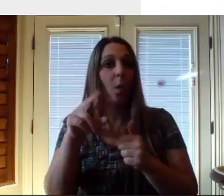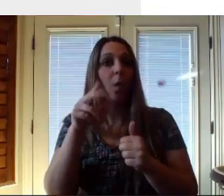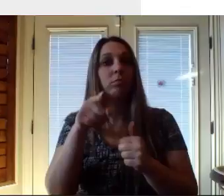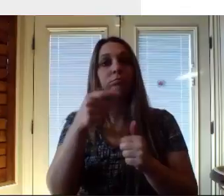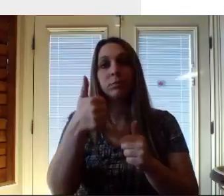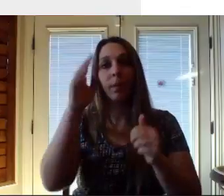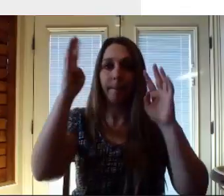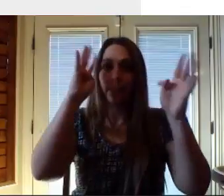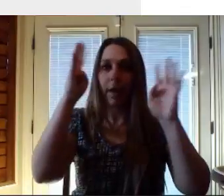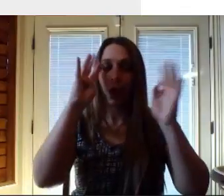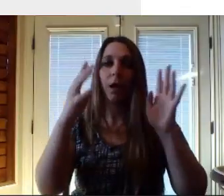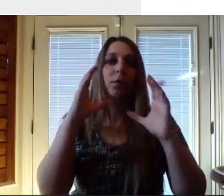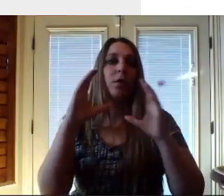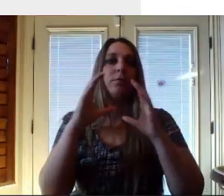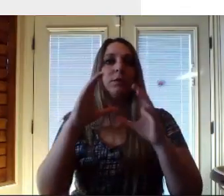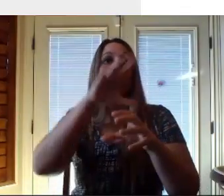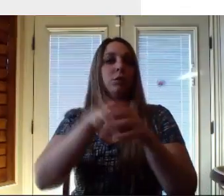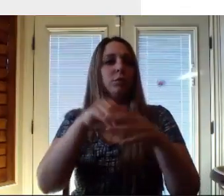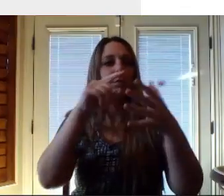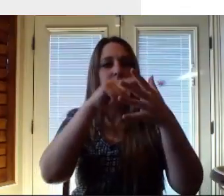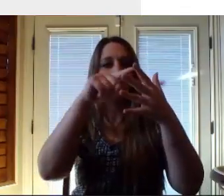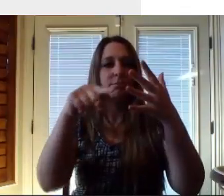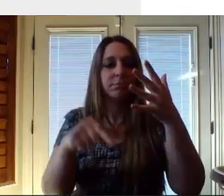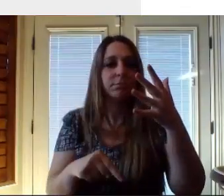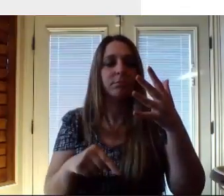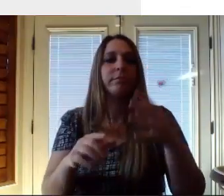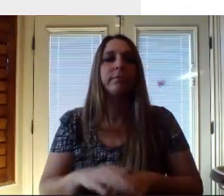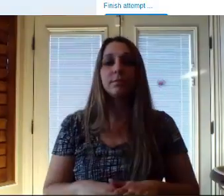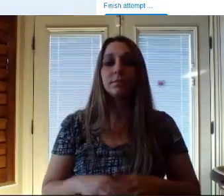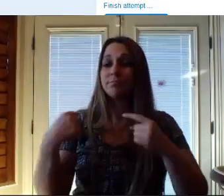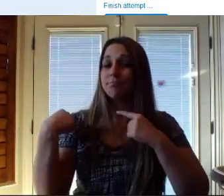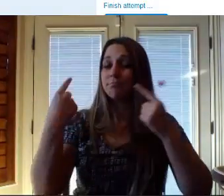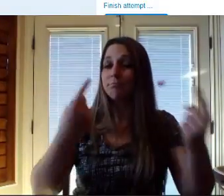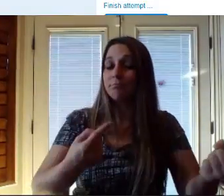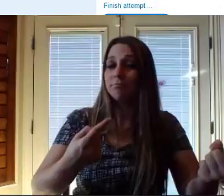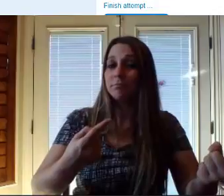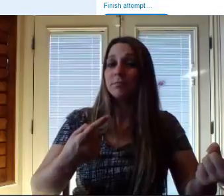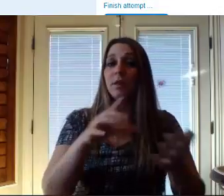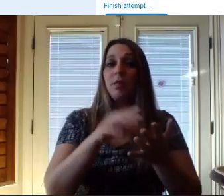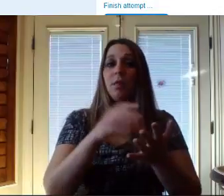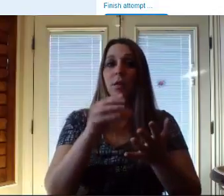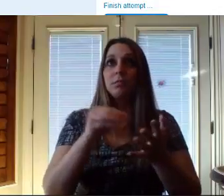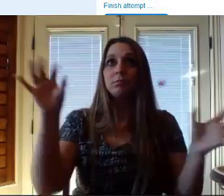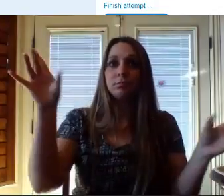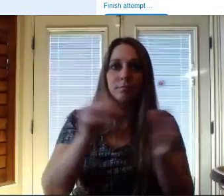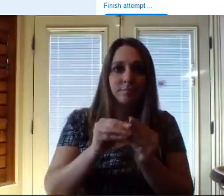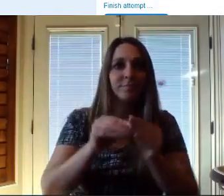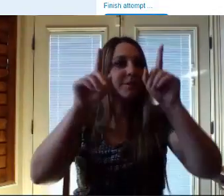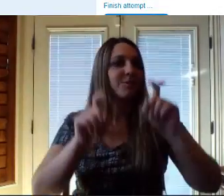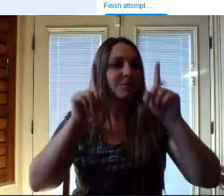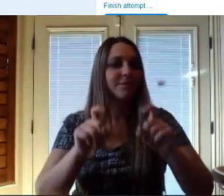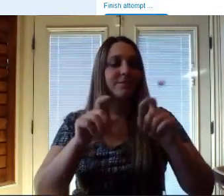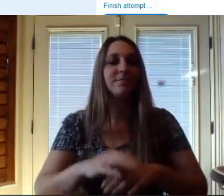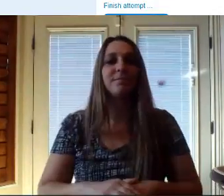that I've provided, follow that, or you can make up your own conversation as long as you include the specific criteria mentioned in the